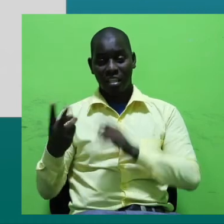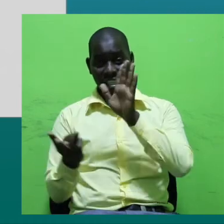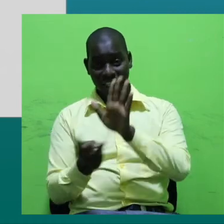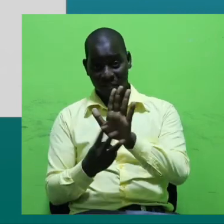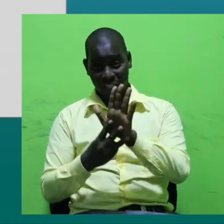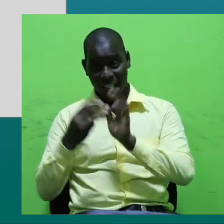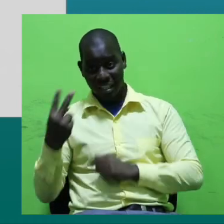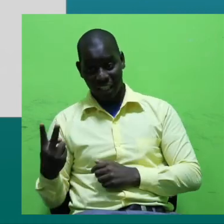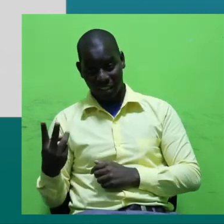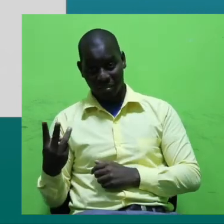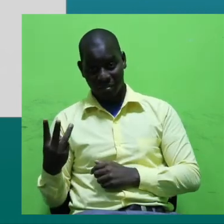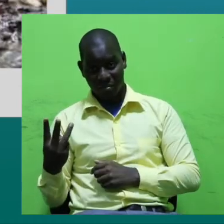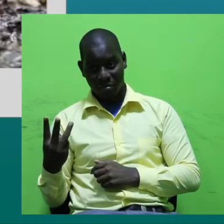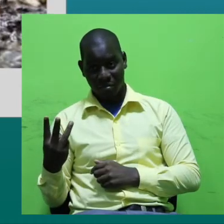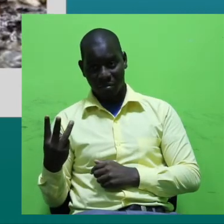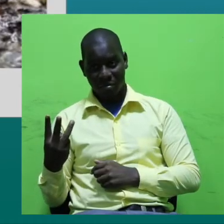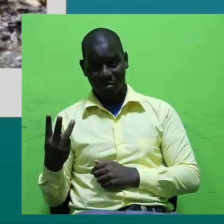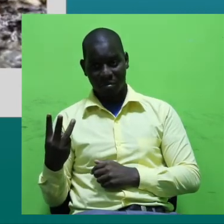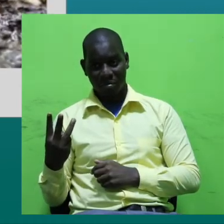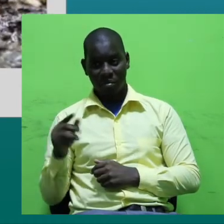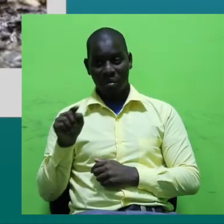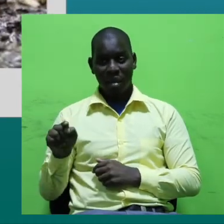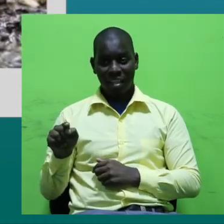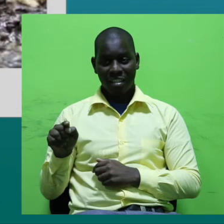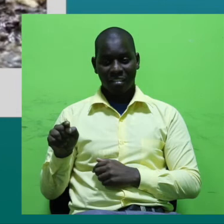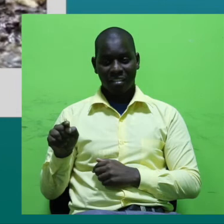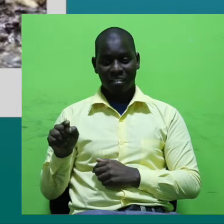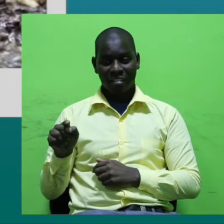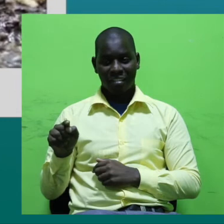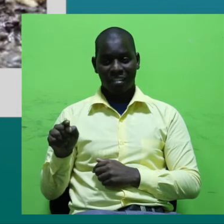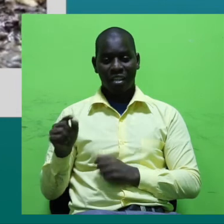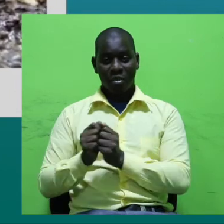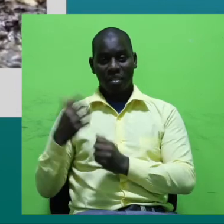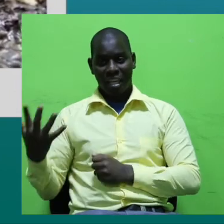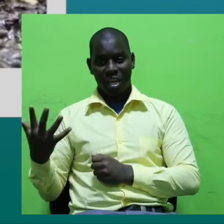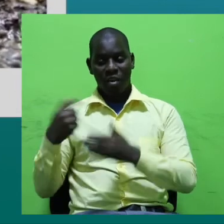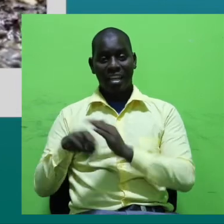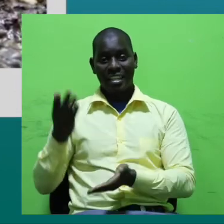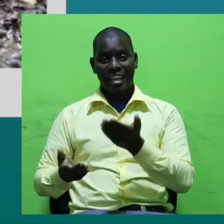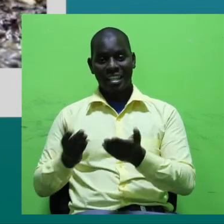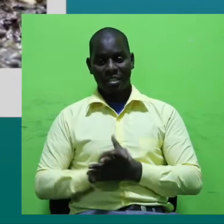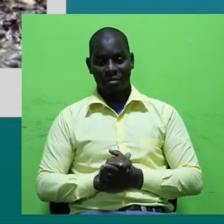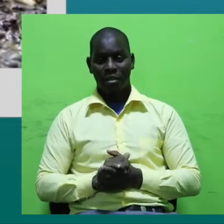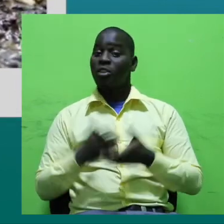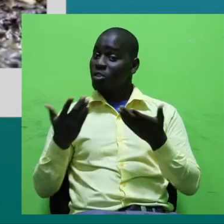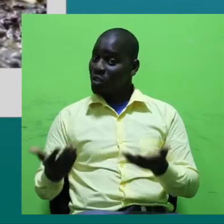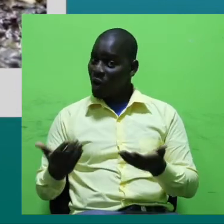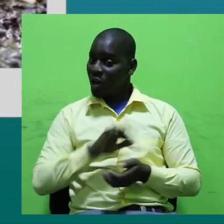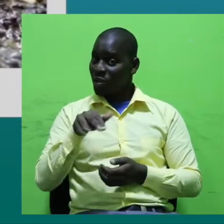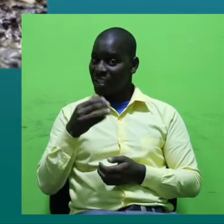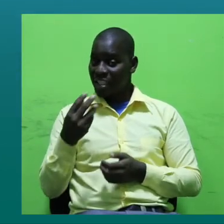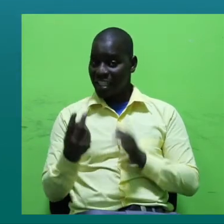other scientists. Example of the observation is millipedes are mostly found in